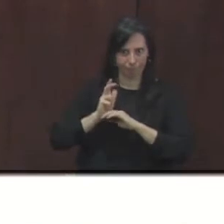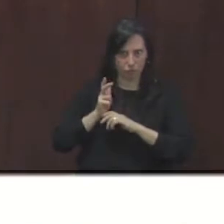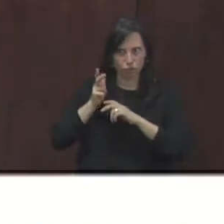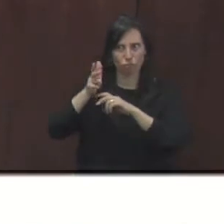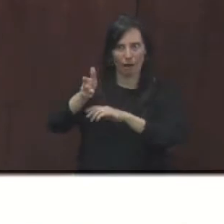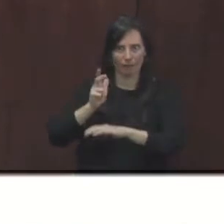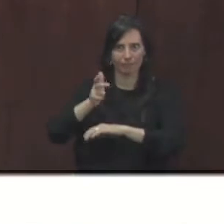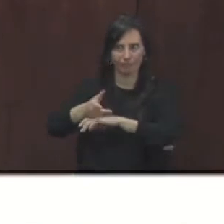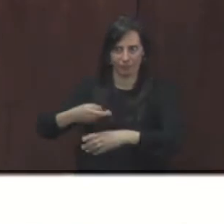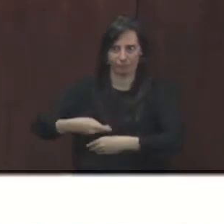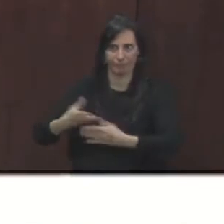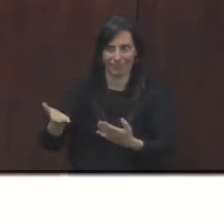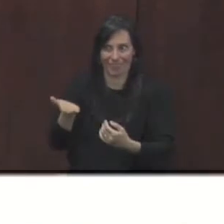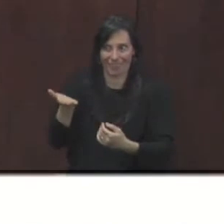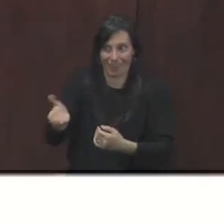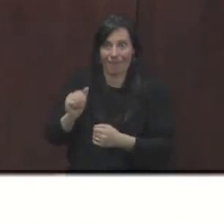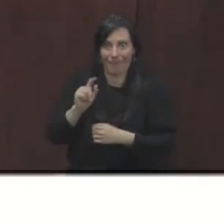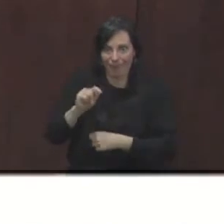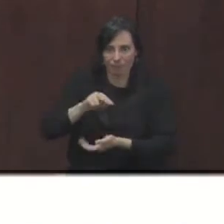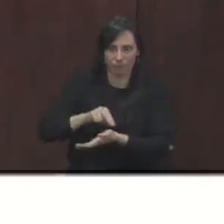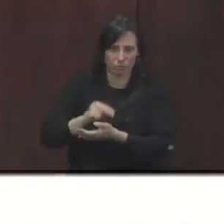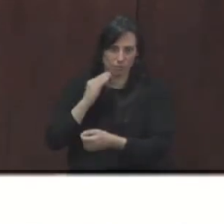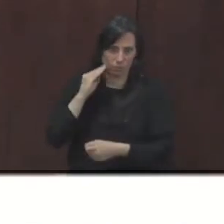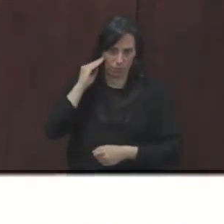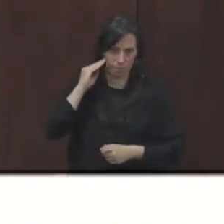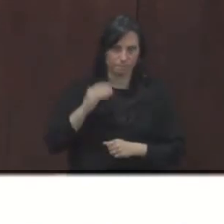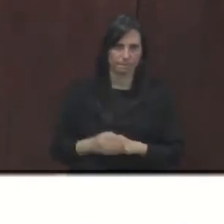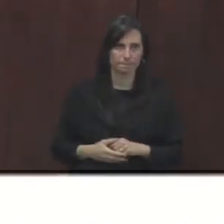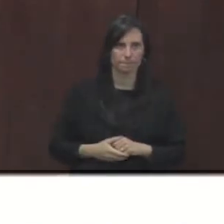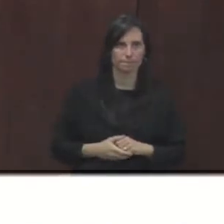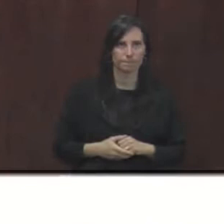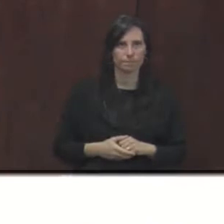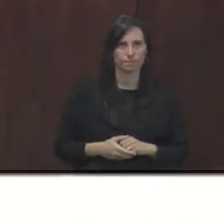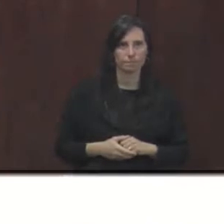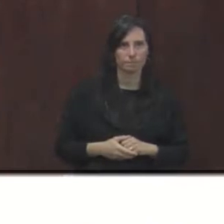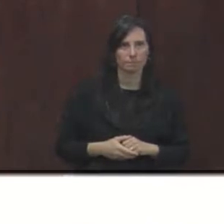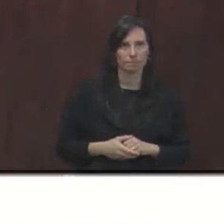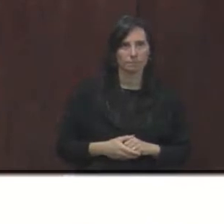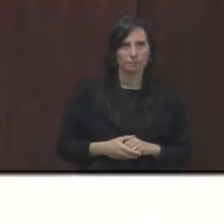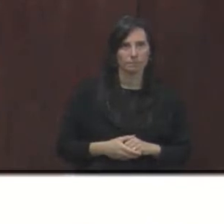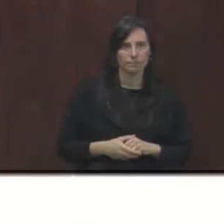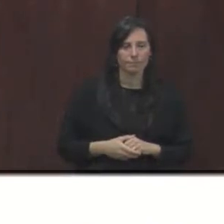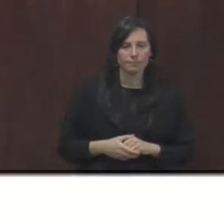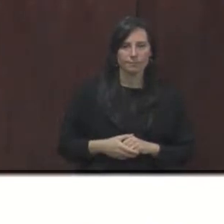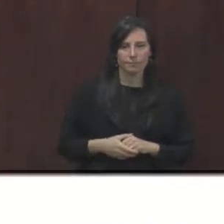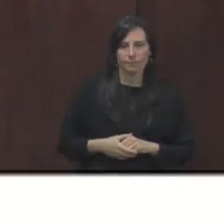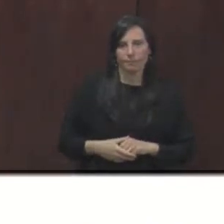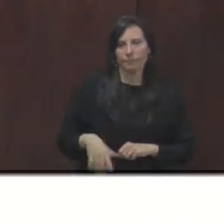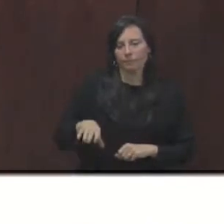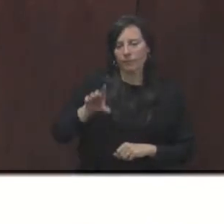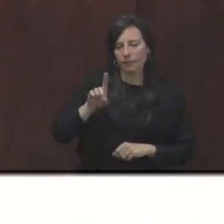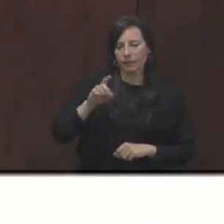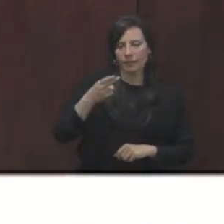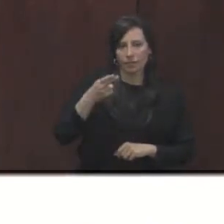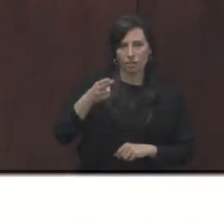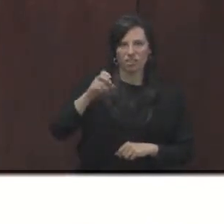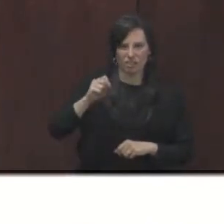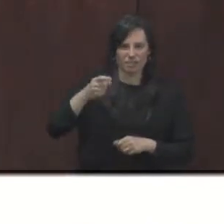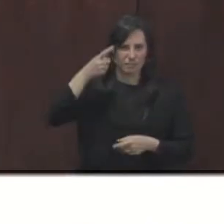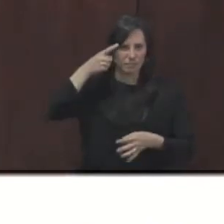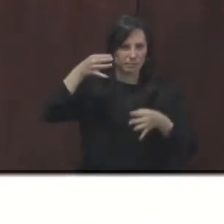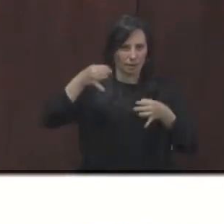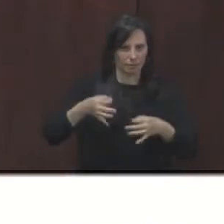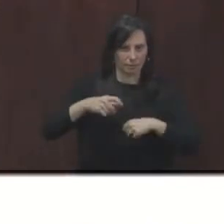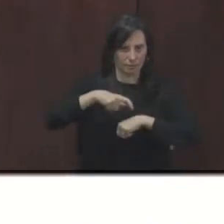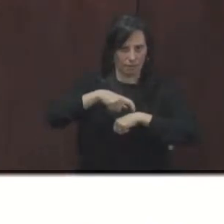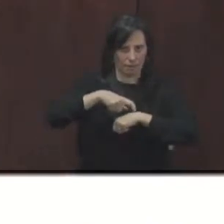So for the expansion of our vaccine operations, North Carolina DHHS determines the timeline for these phases. And